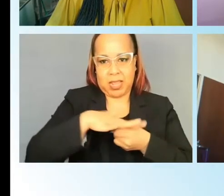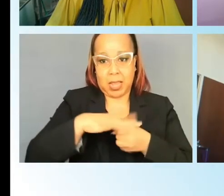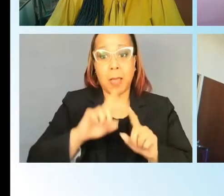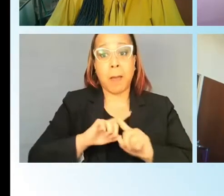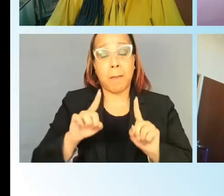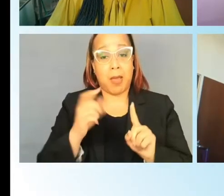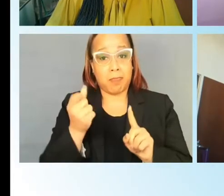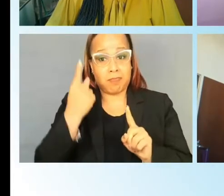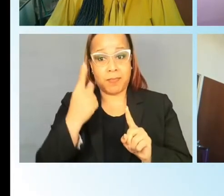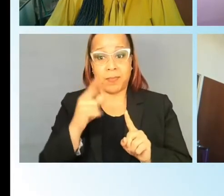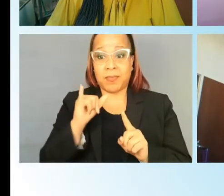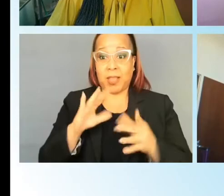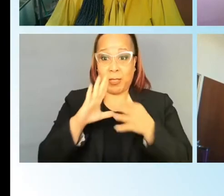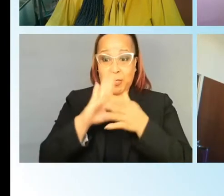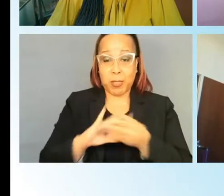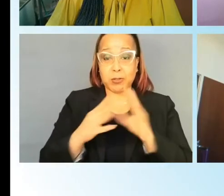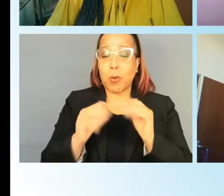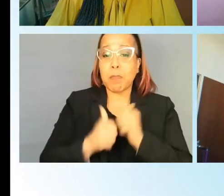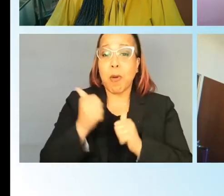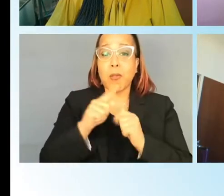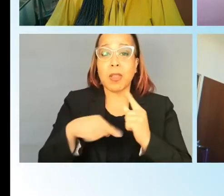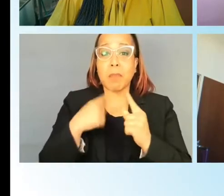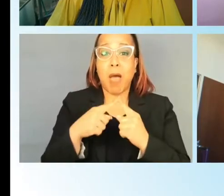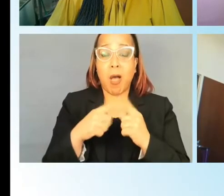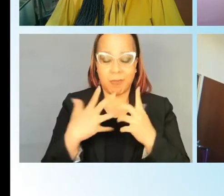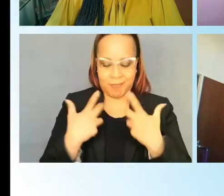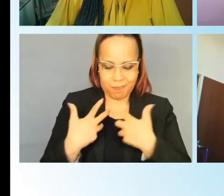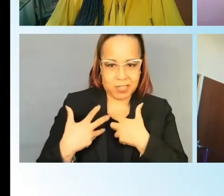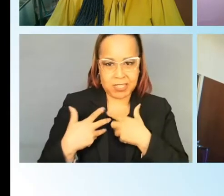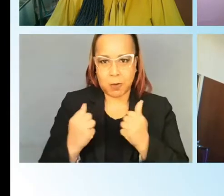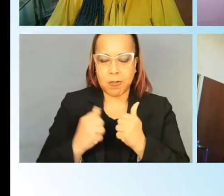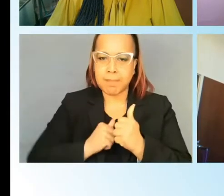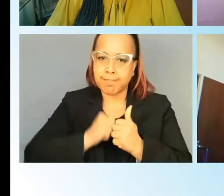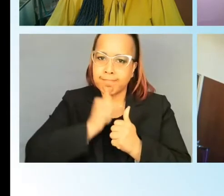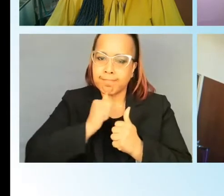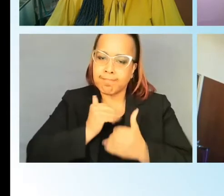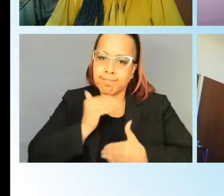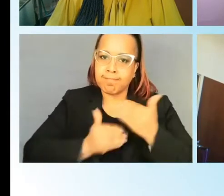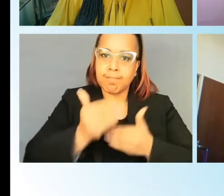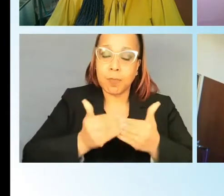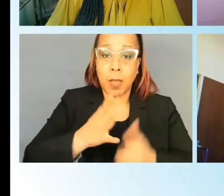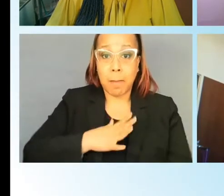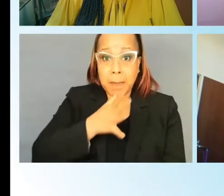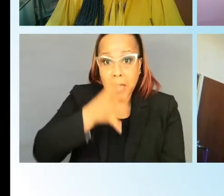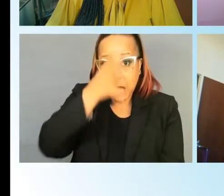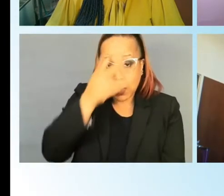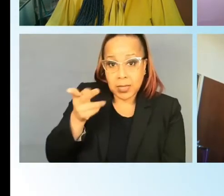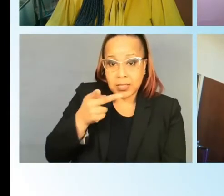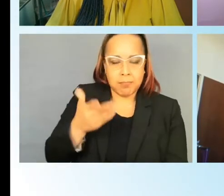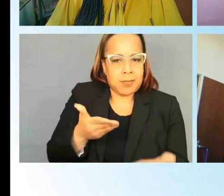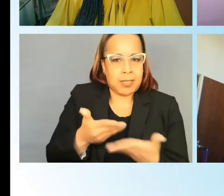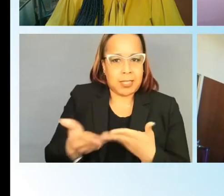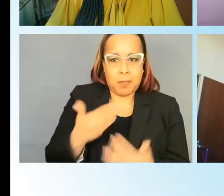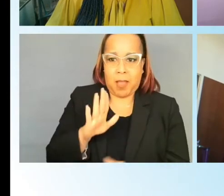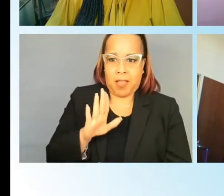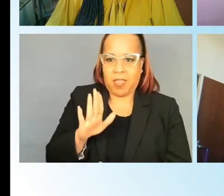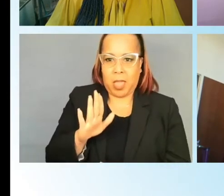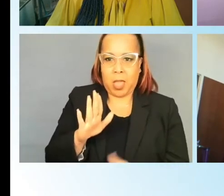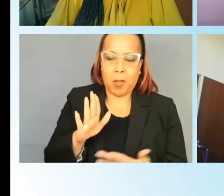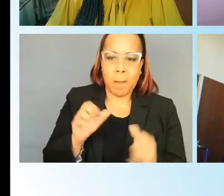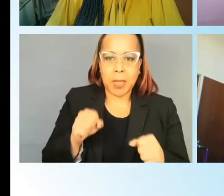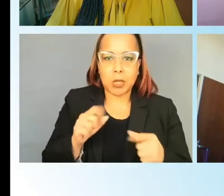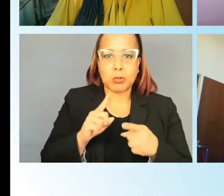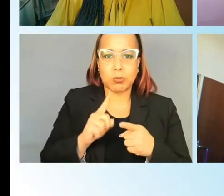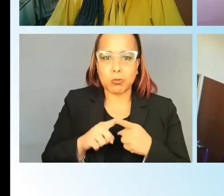that story is mostly about resilience and perseverance because my parents, despite the ability to get good